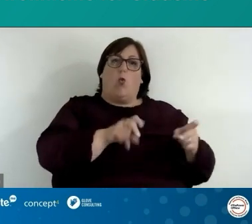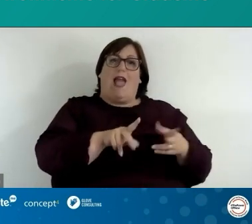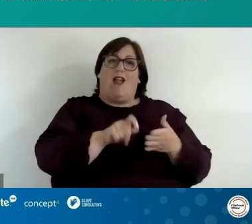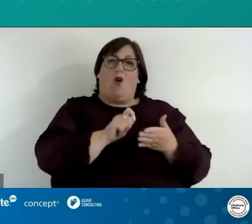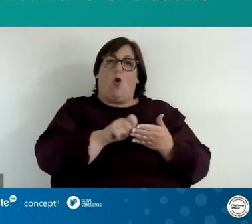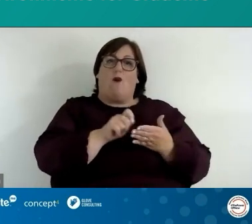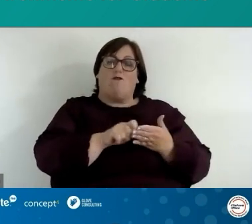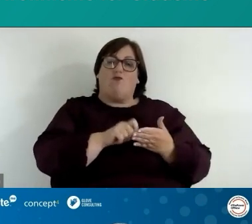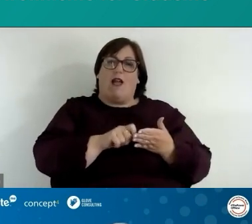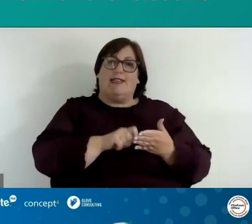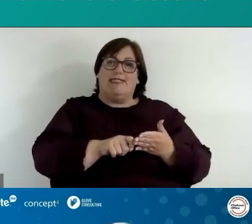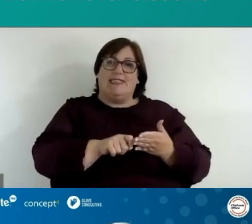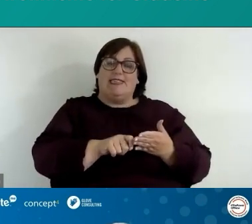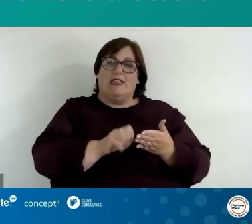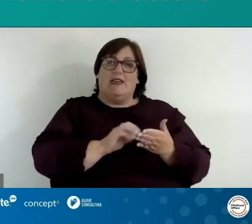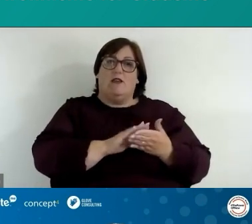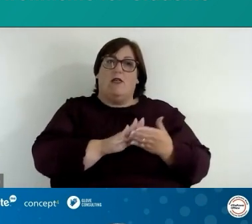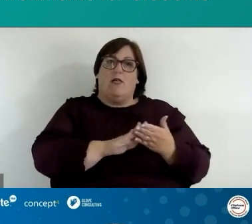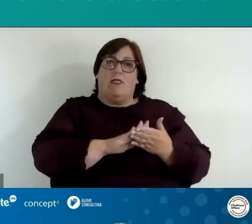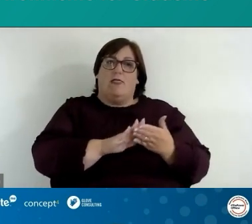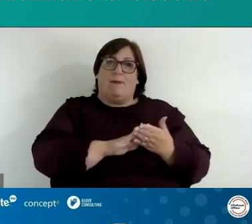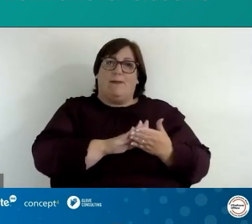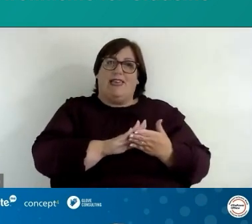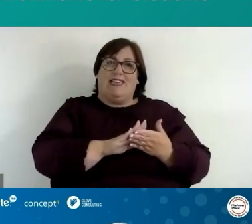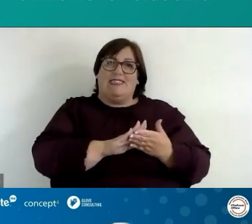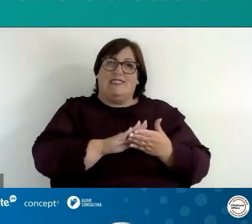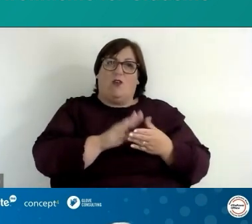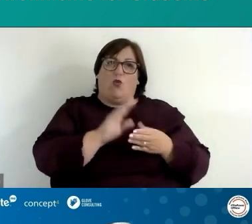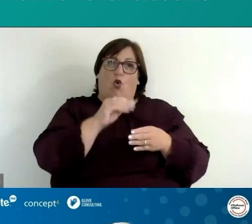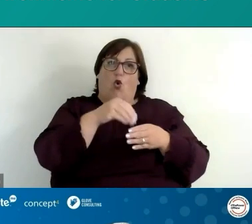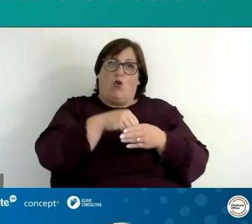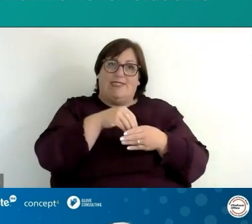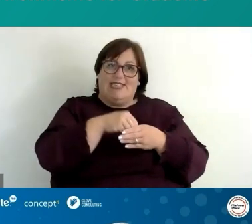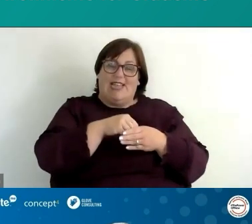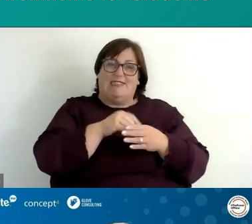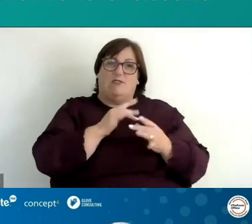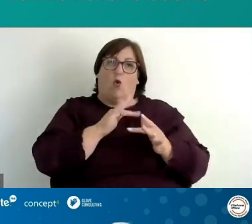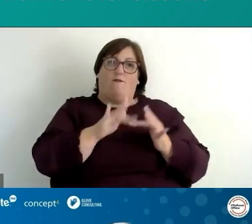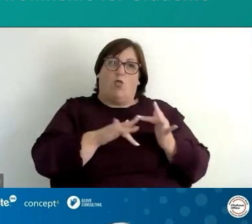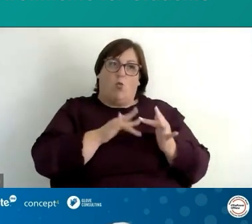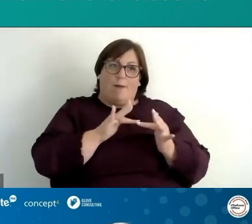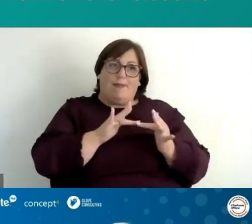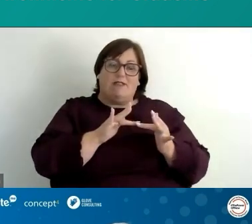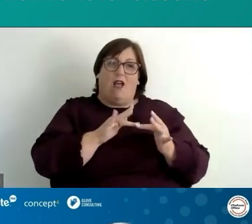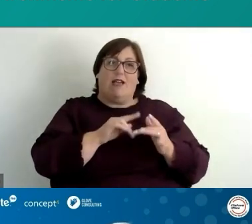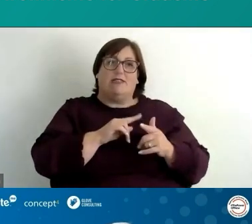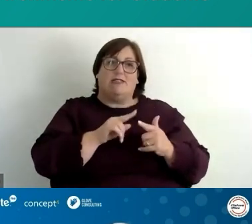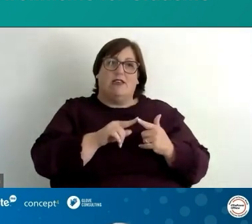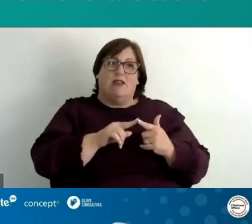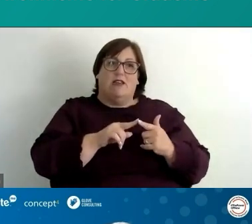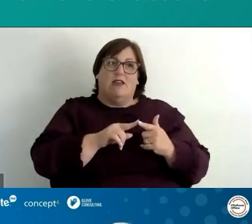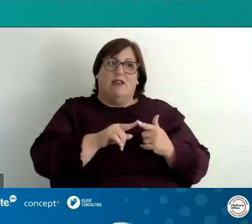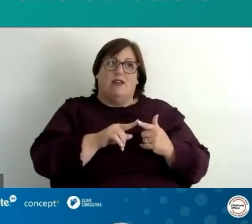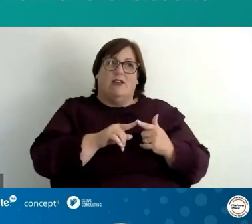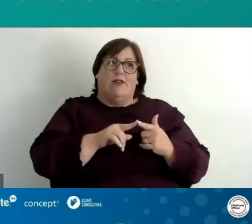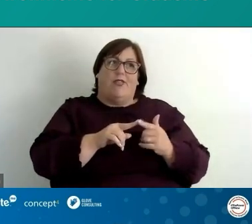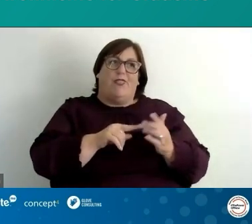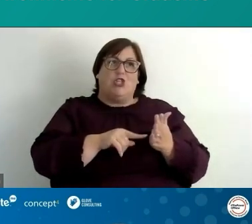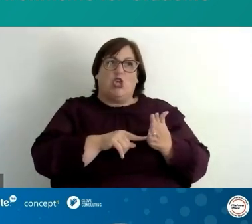different ways of writing content on the website that the tone of voice will be totally lost. So I try